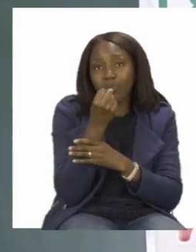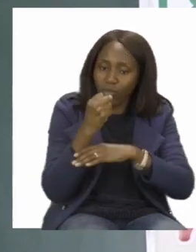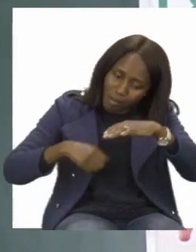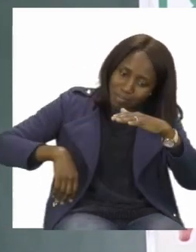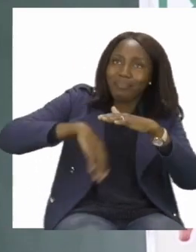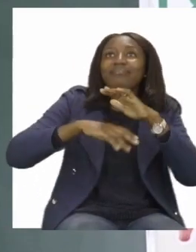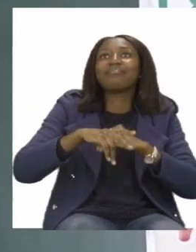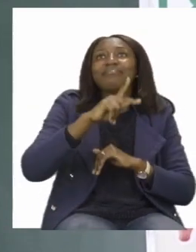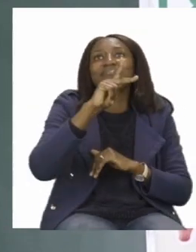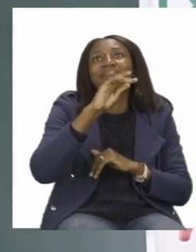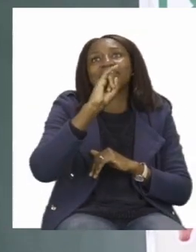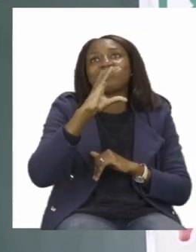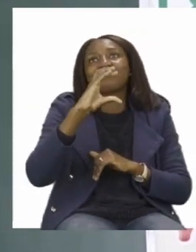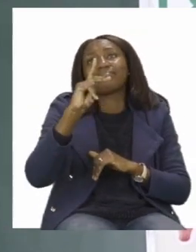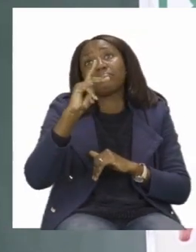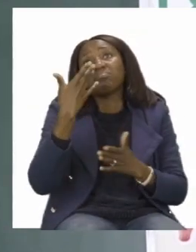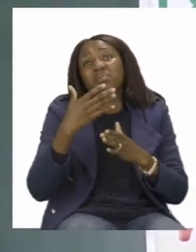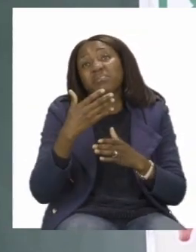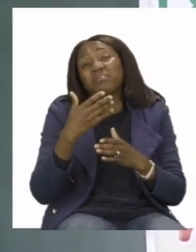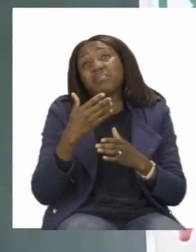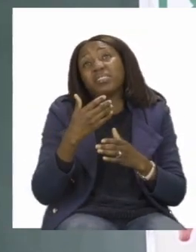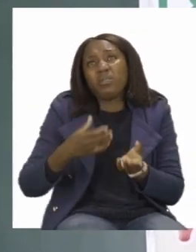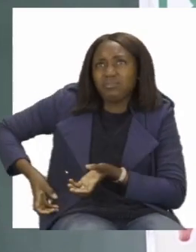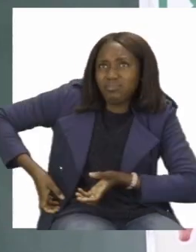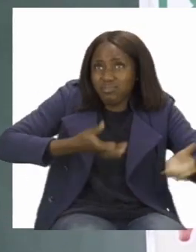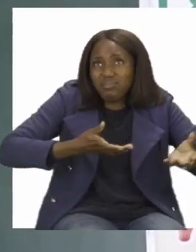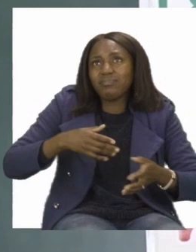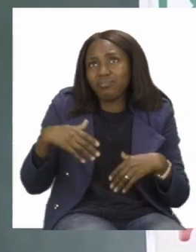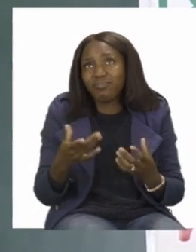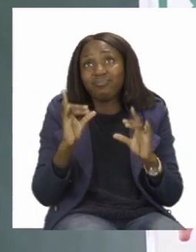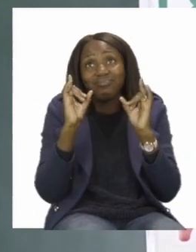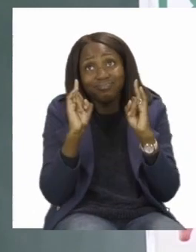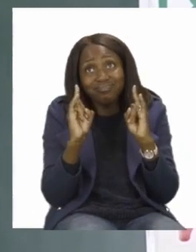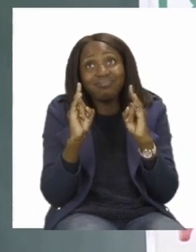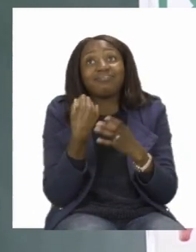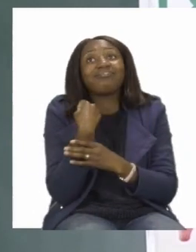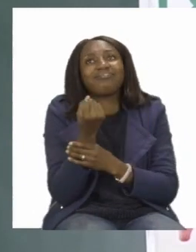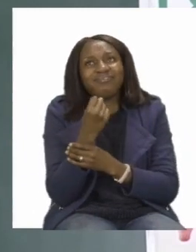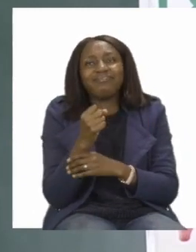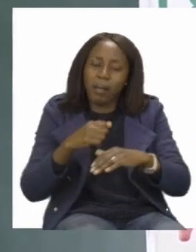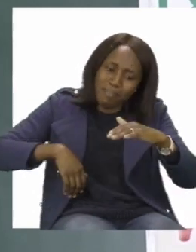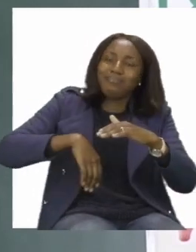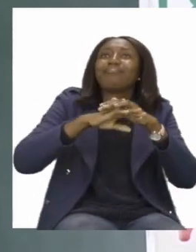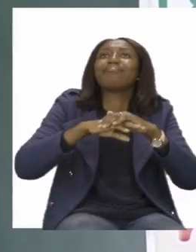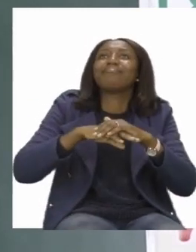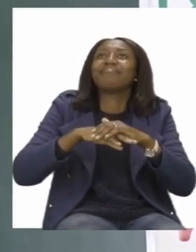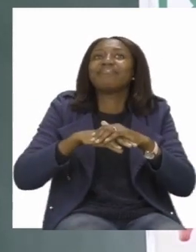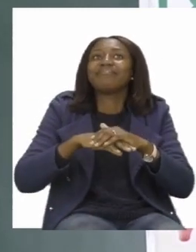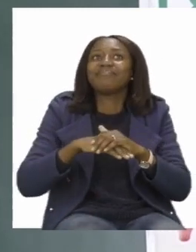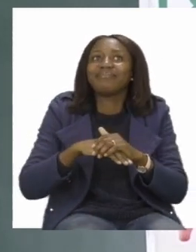It can be a soccer ball, it can be a rugby ball, it can be any type of ball that we can kick. So we take